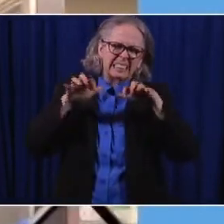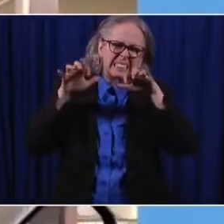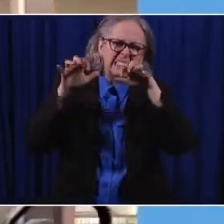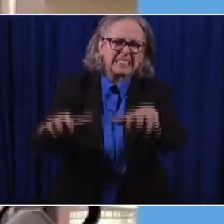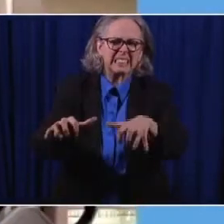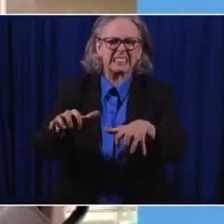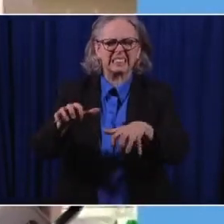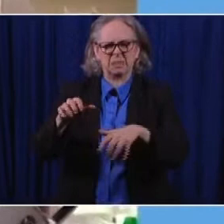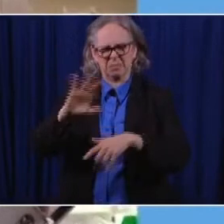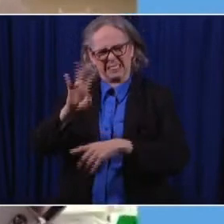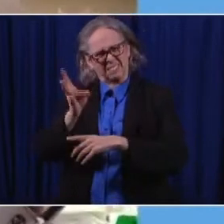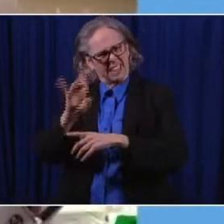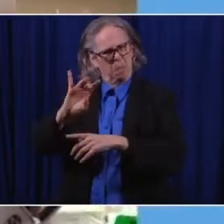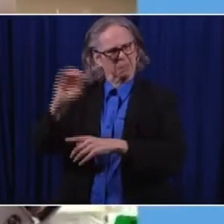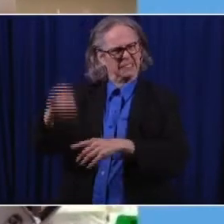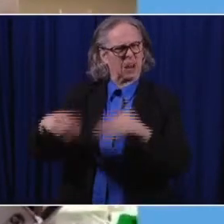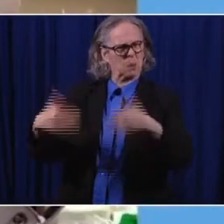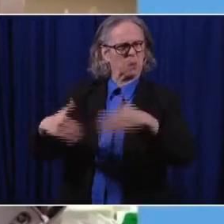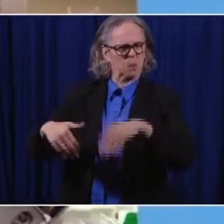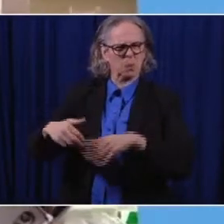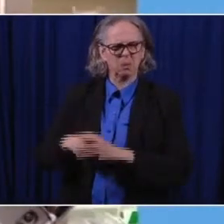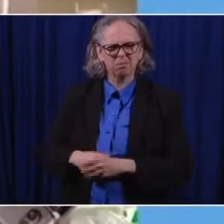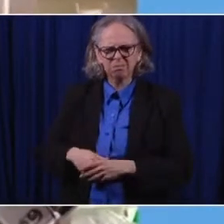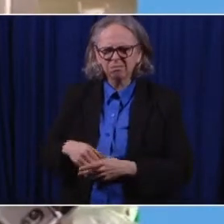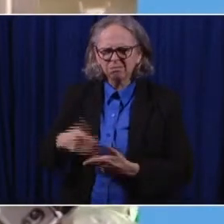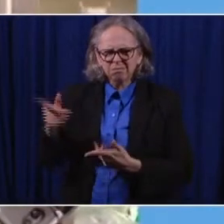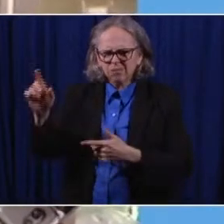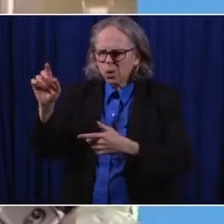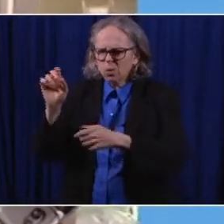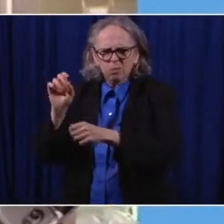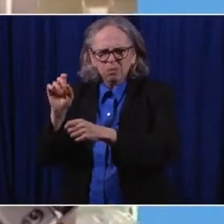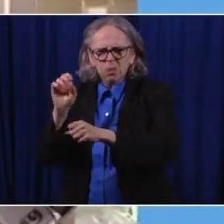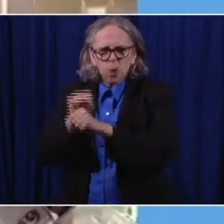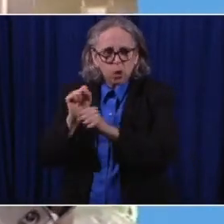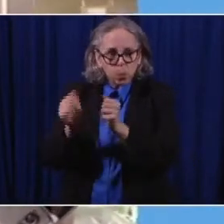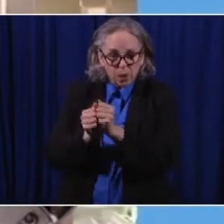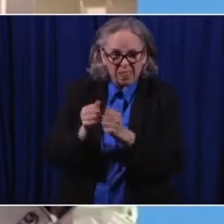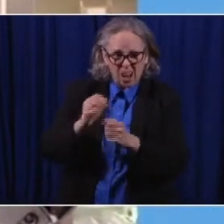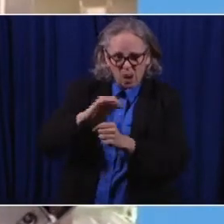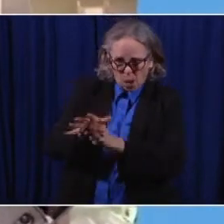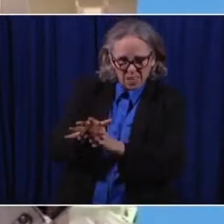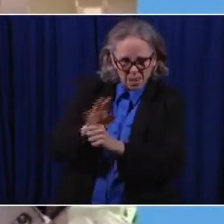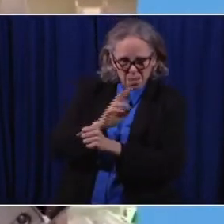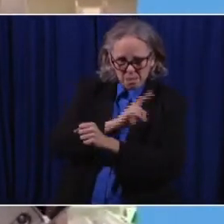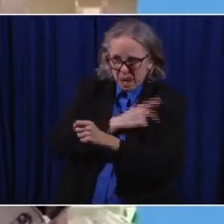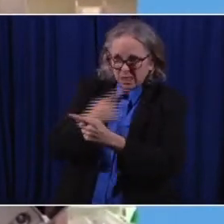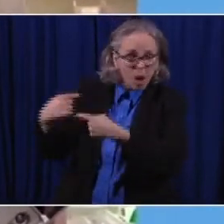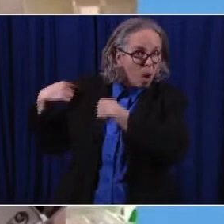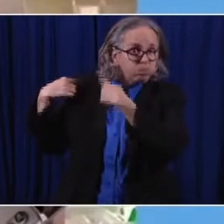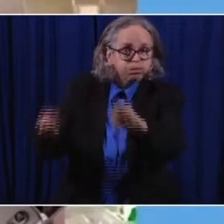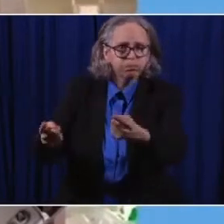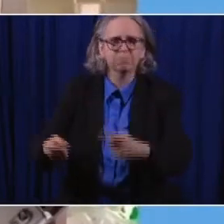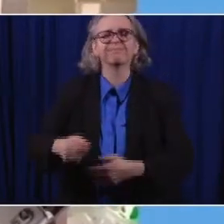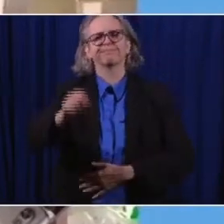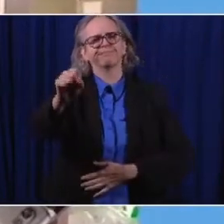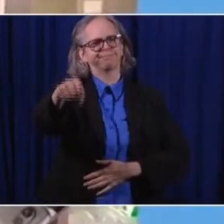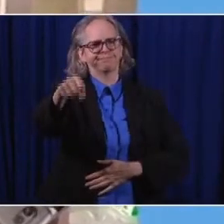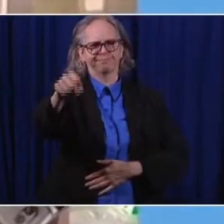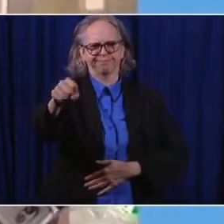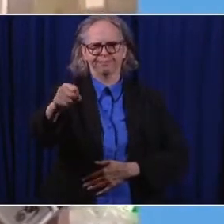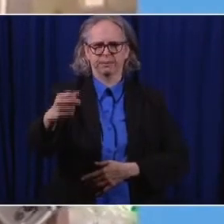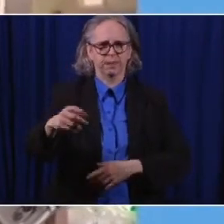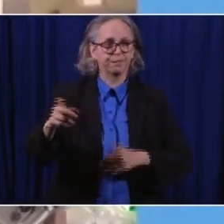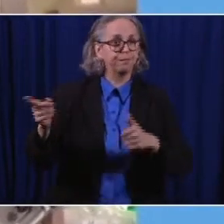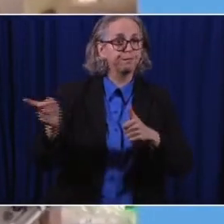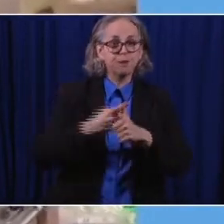Yeah. How long have you worked with COVID patients throughout the pandemic, or? We saw our first